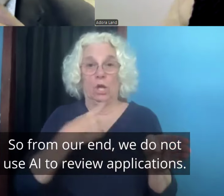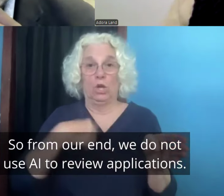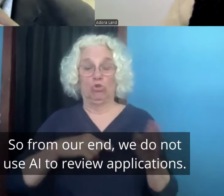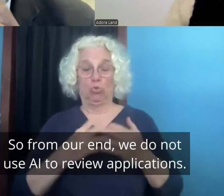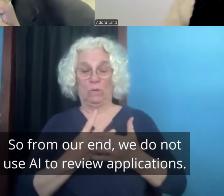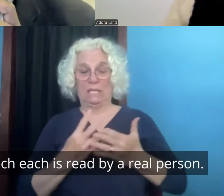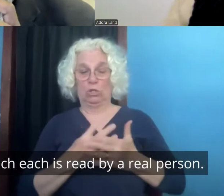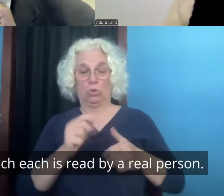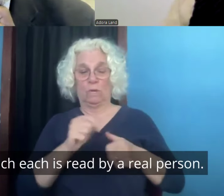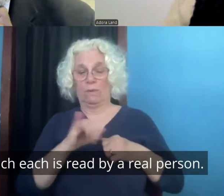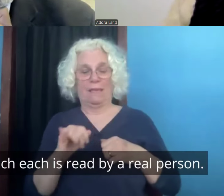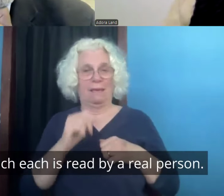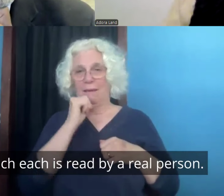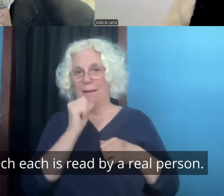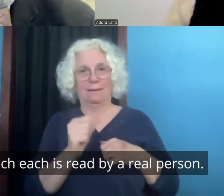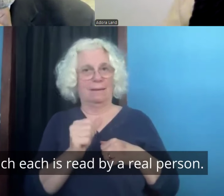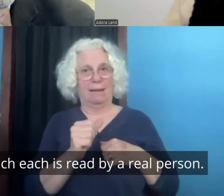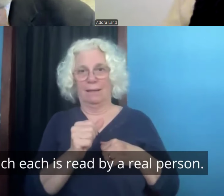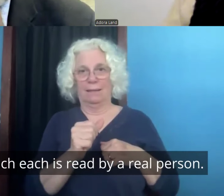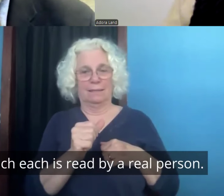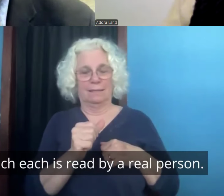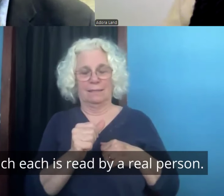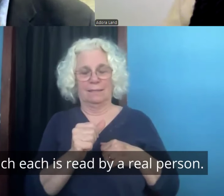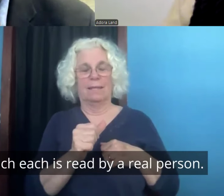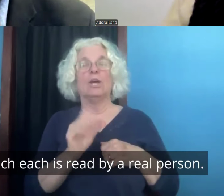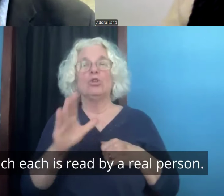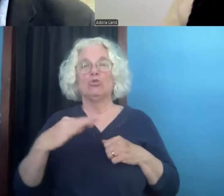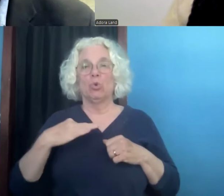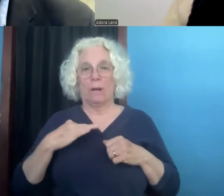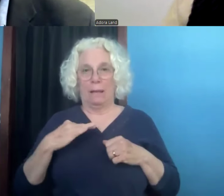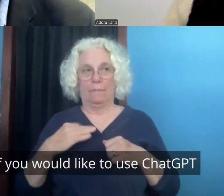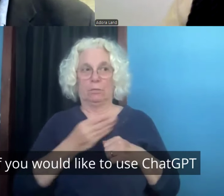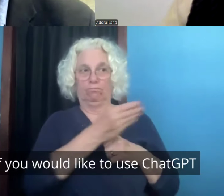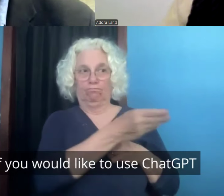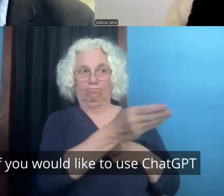review applications. Each is read by a real person.